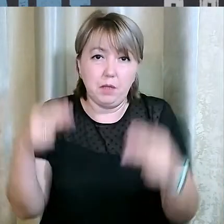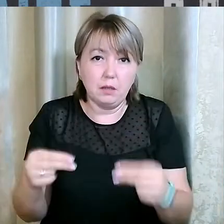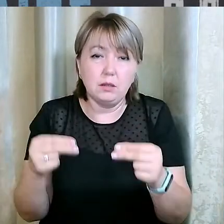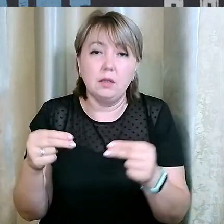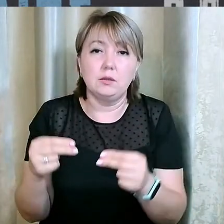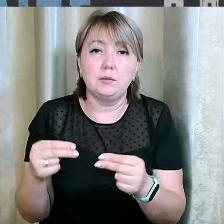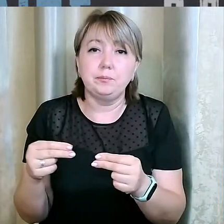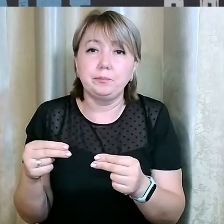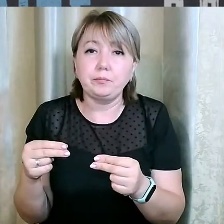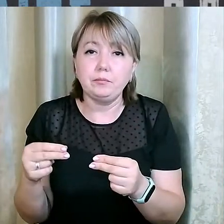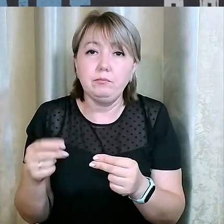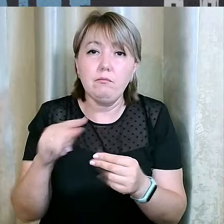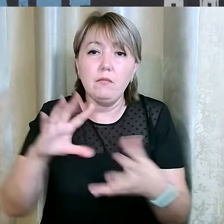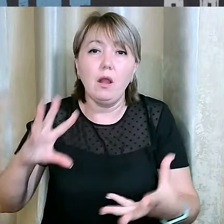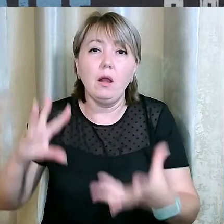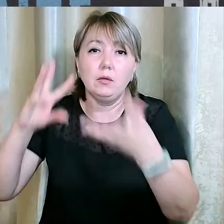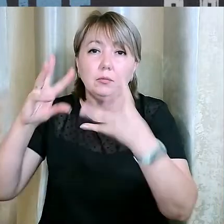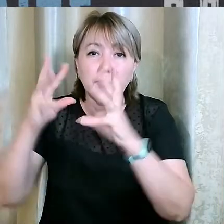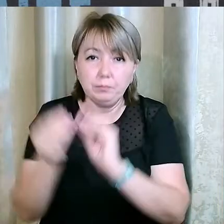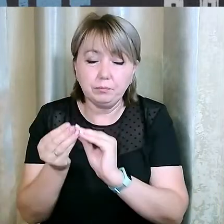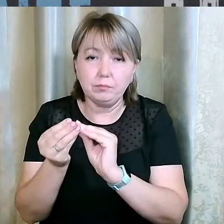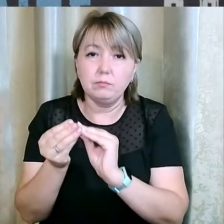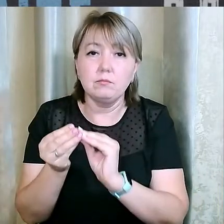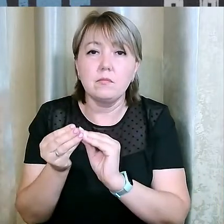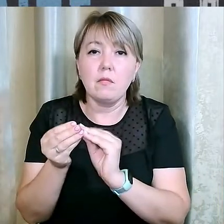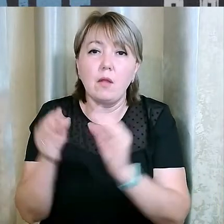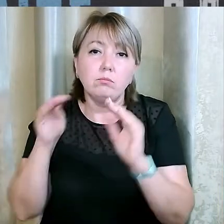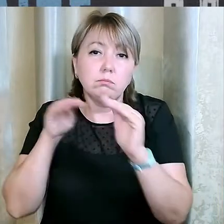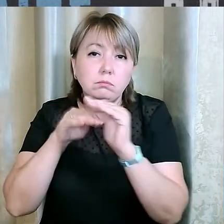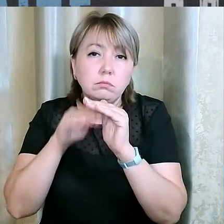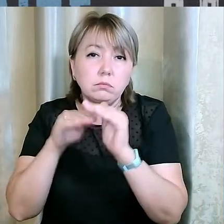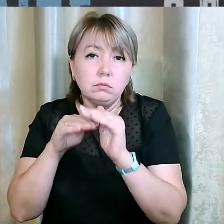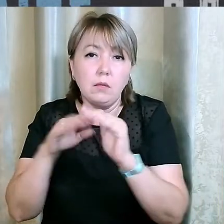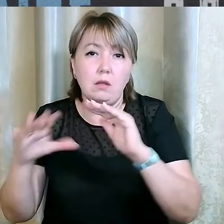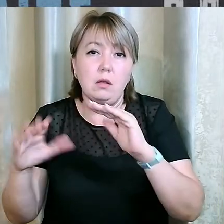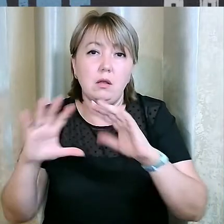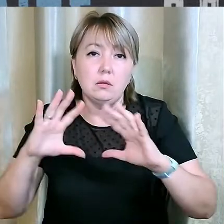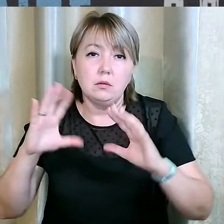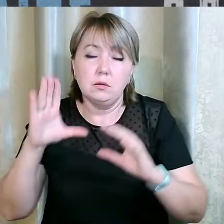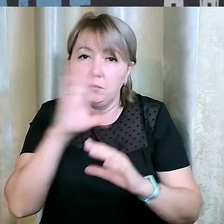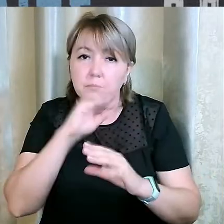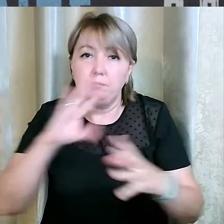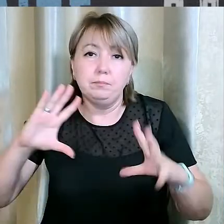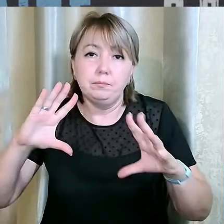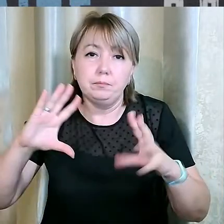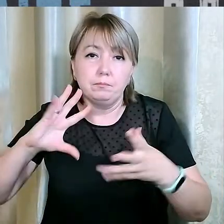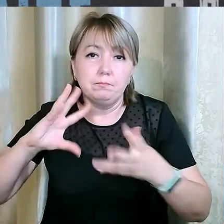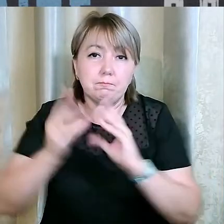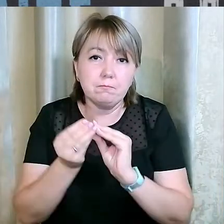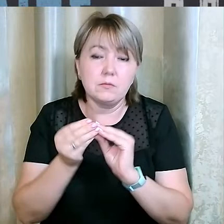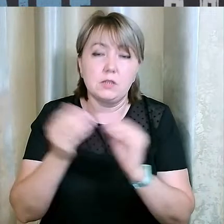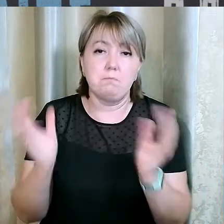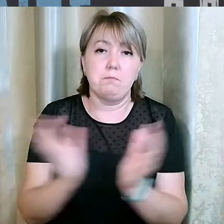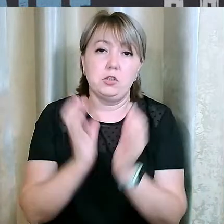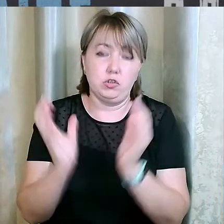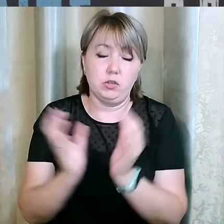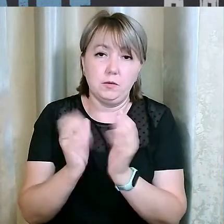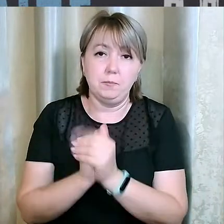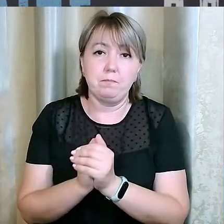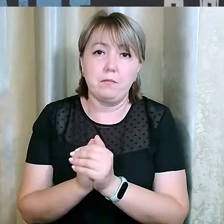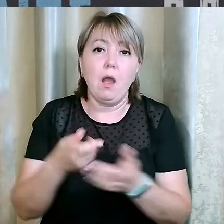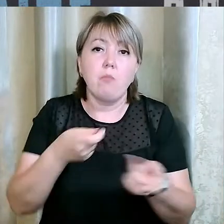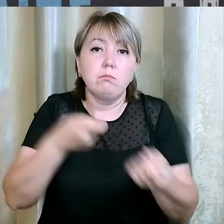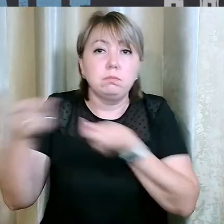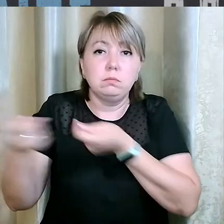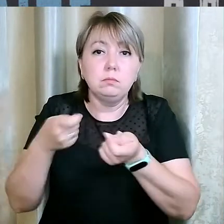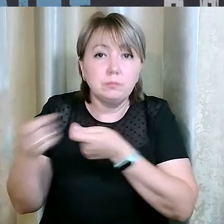from FAO of the UN, each with a capacity of 200 tons. Thanks to this support, there were enough places to store the crop, which is